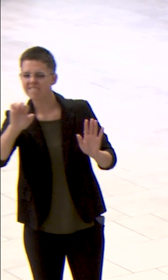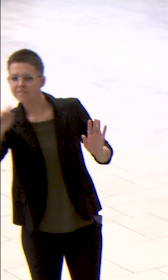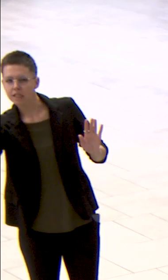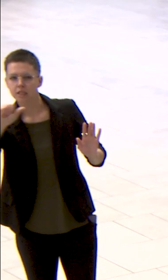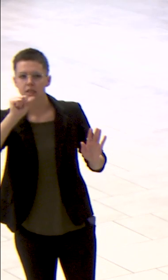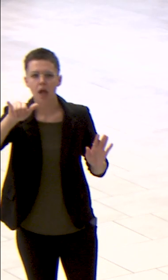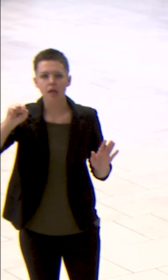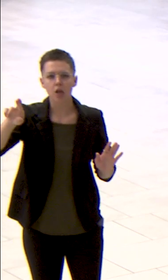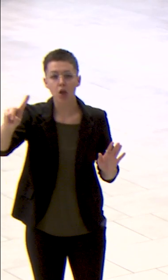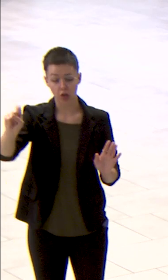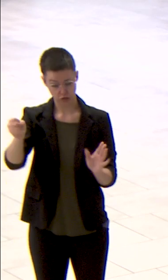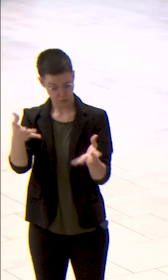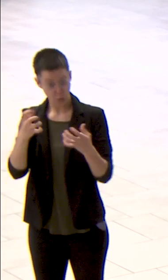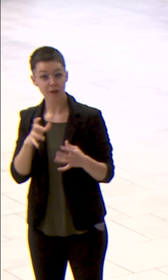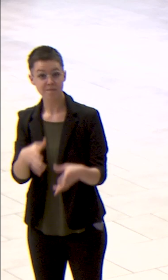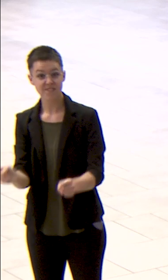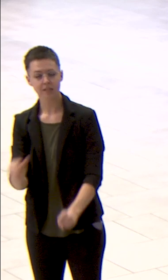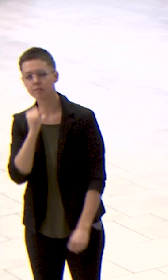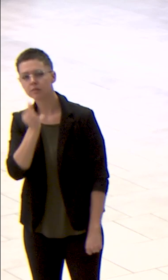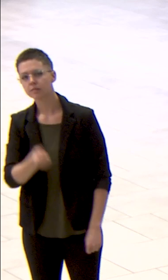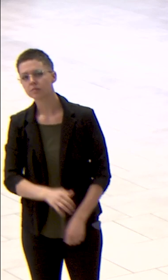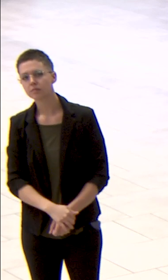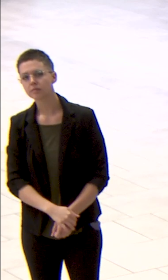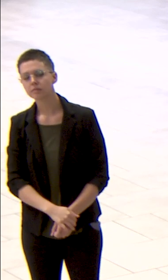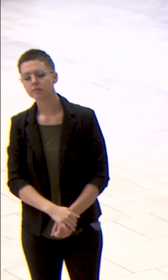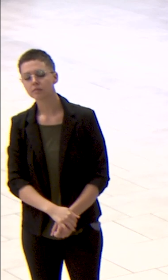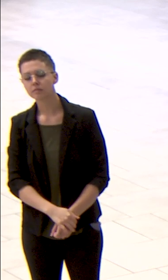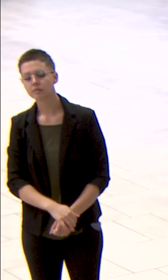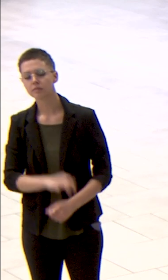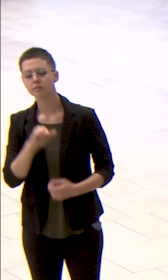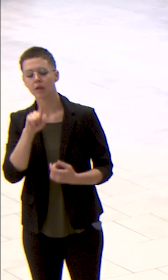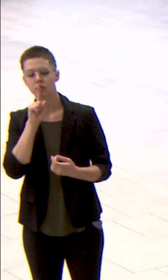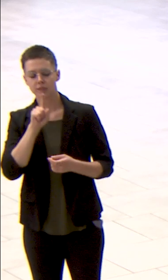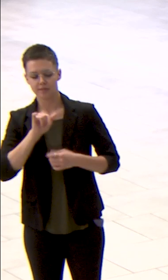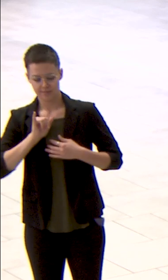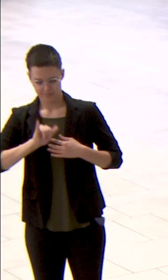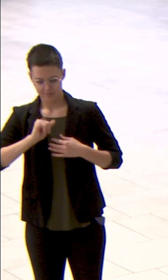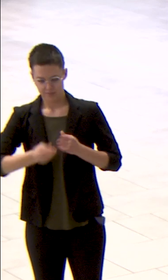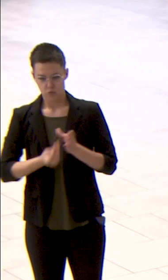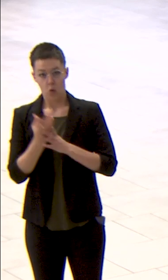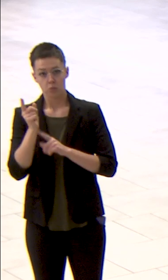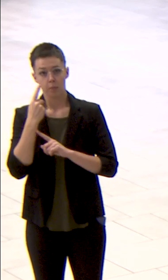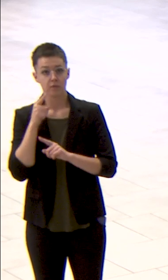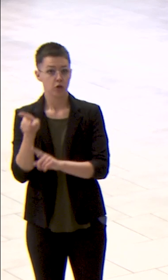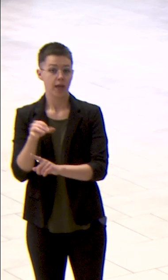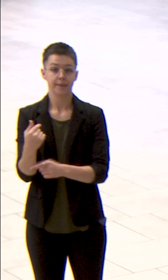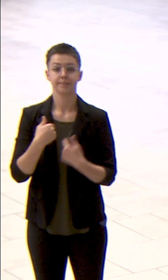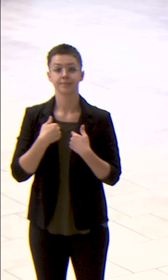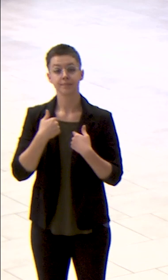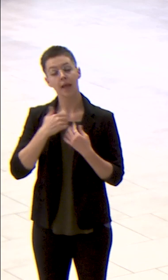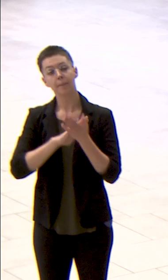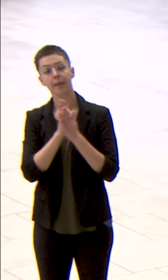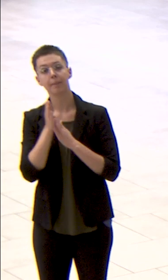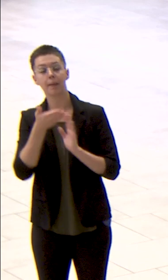in yards. We want it to go that fast, but it doesn't. And that was a real true growth moment for both her and I, because I became a better